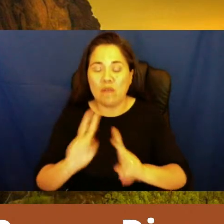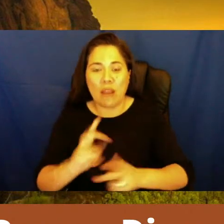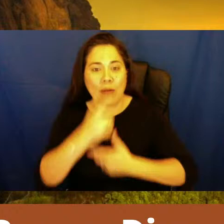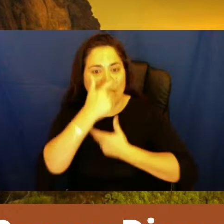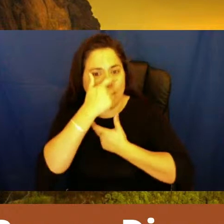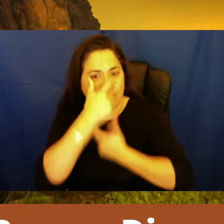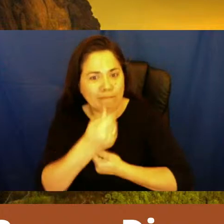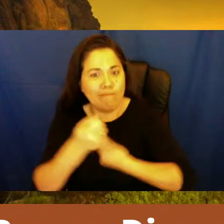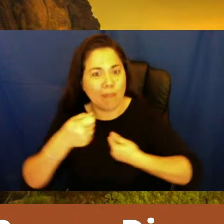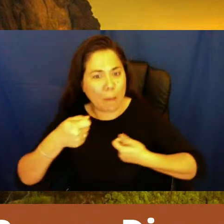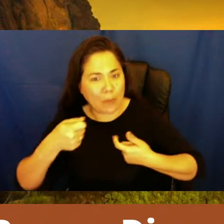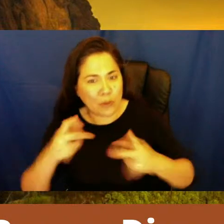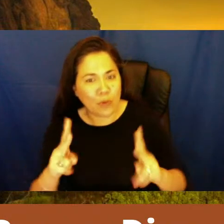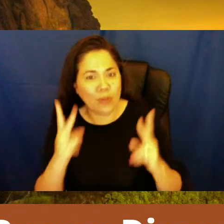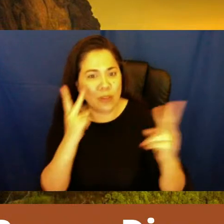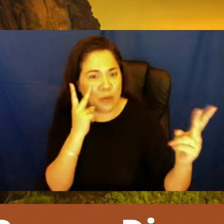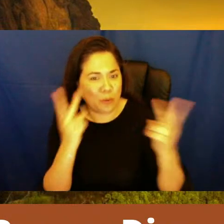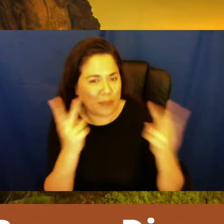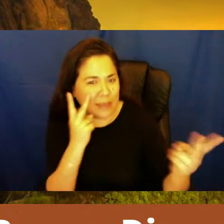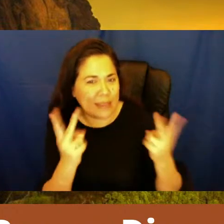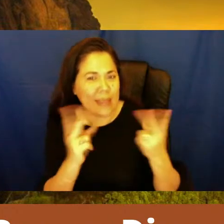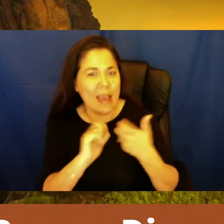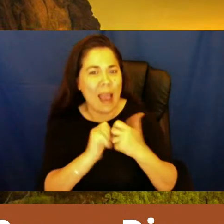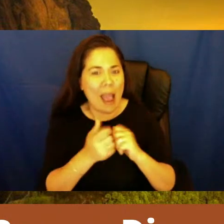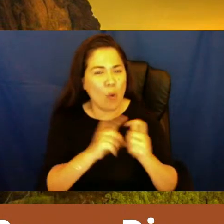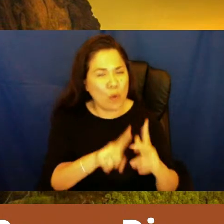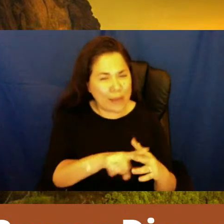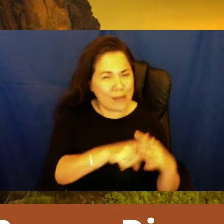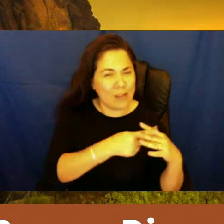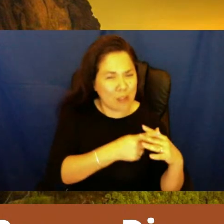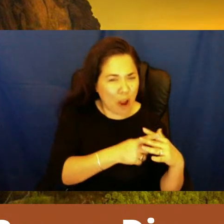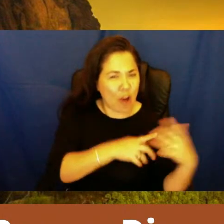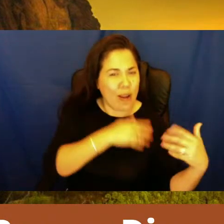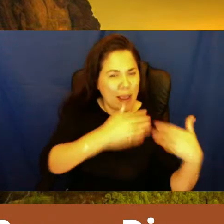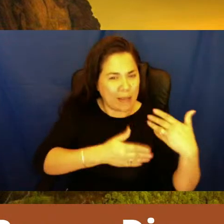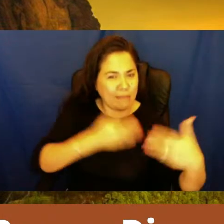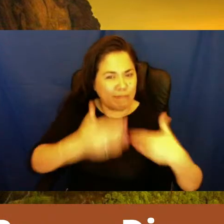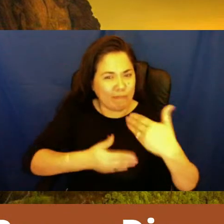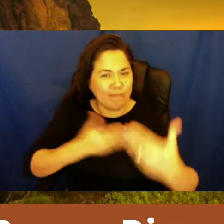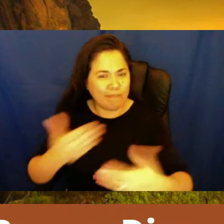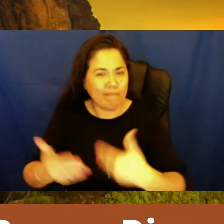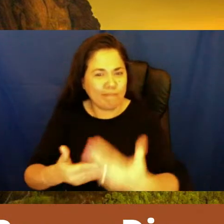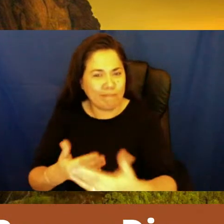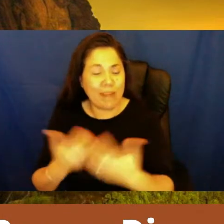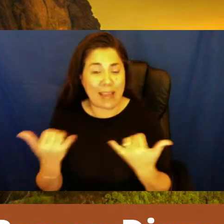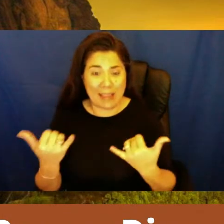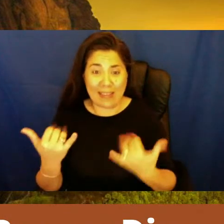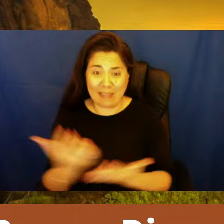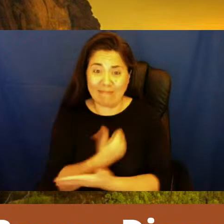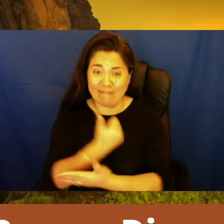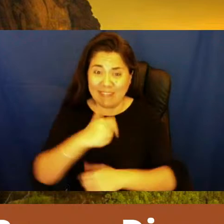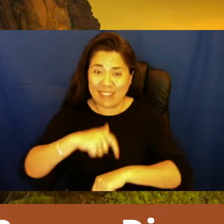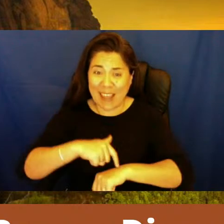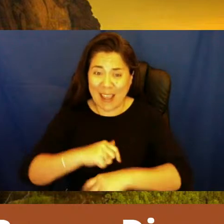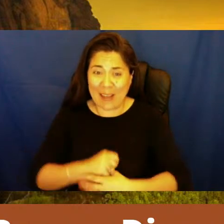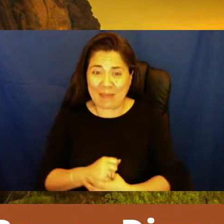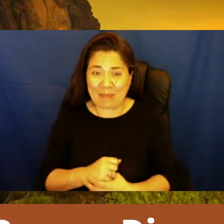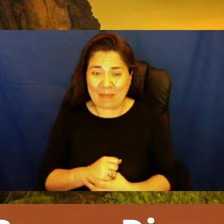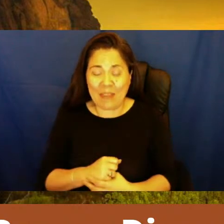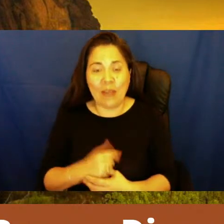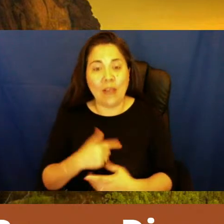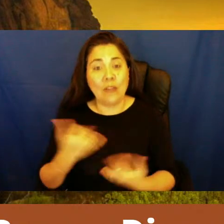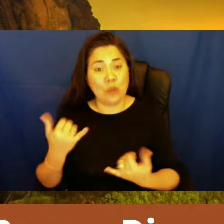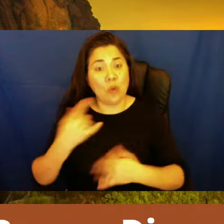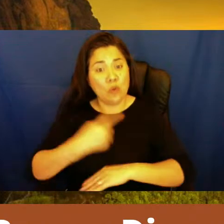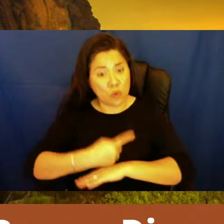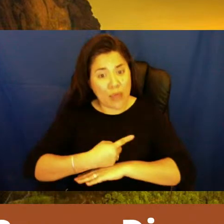opportunity to see what we can really unfold in this time to come. And so I will leave you all